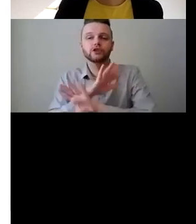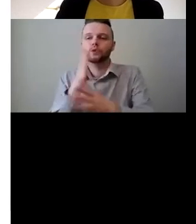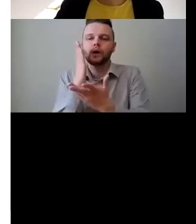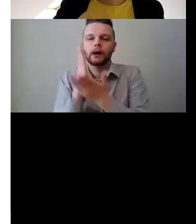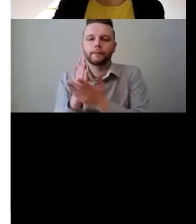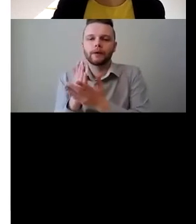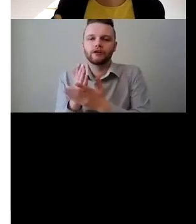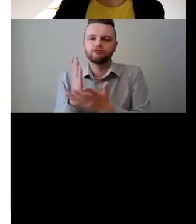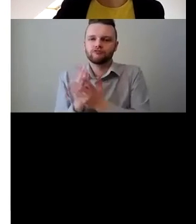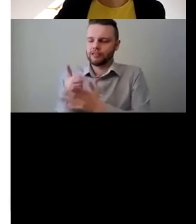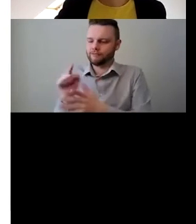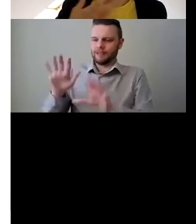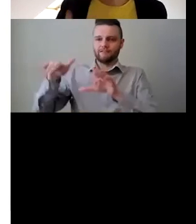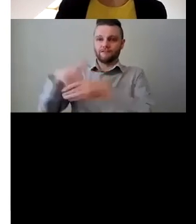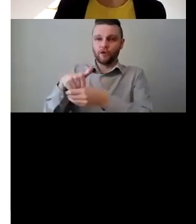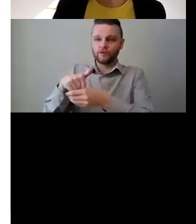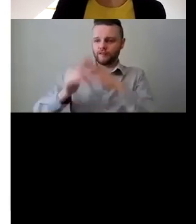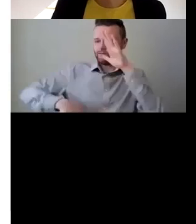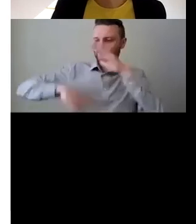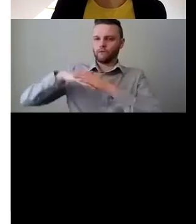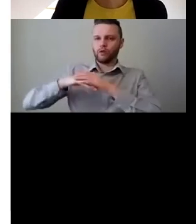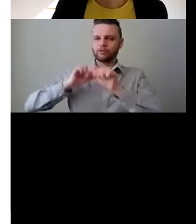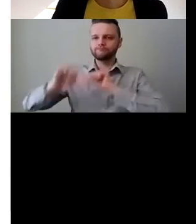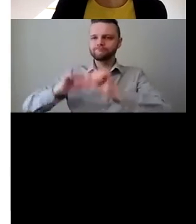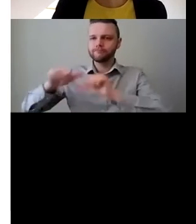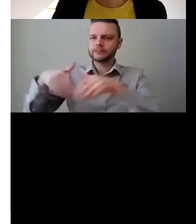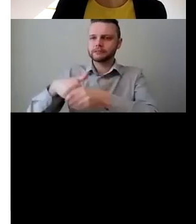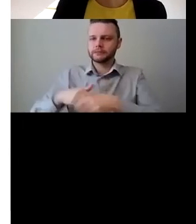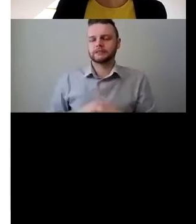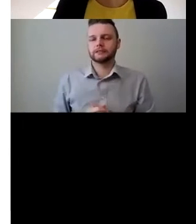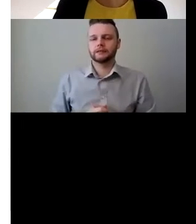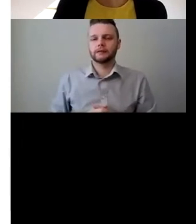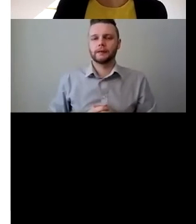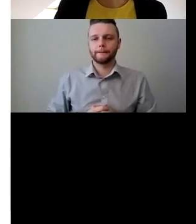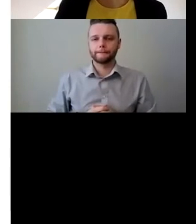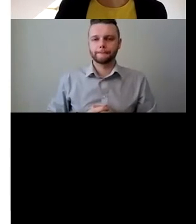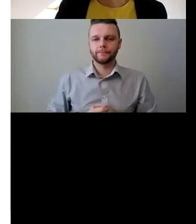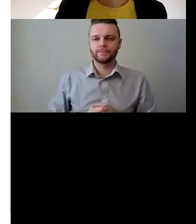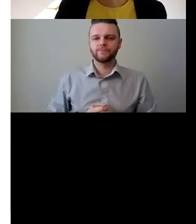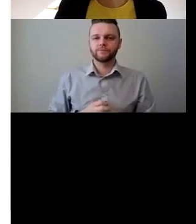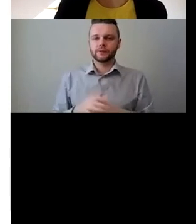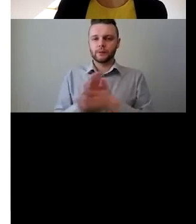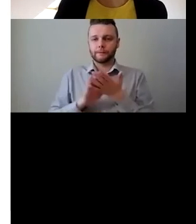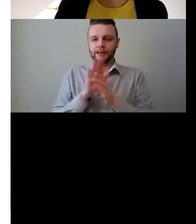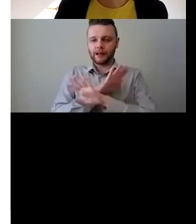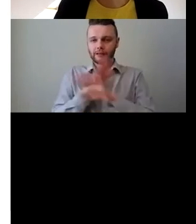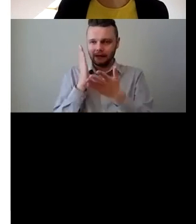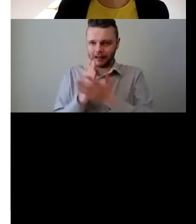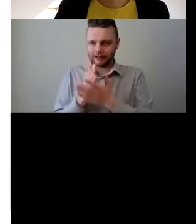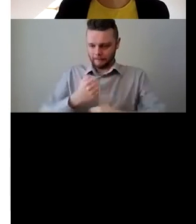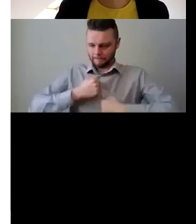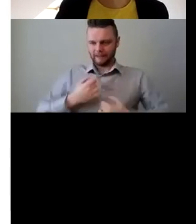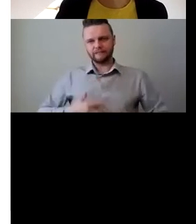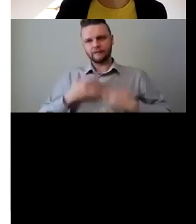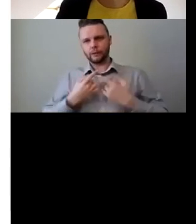are really involved, that they can actually participate in the individual assessment, that they can actually raise their opinions,